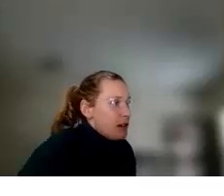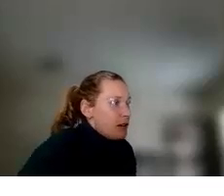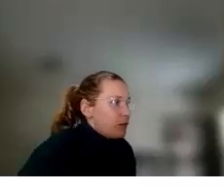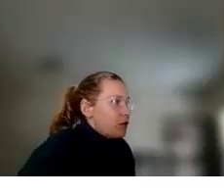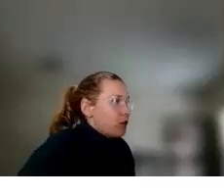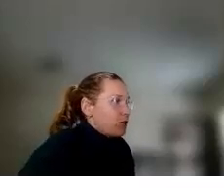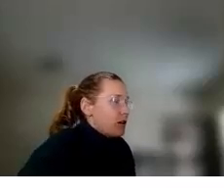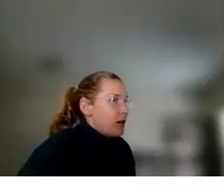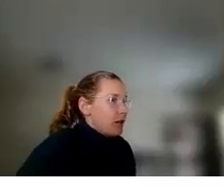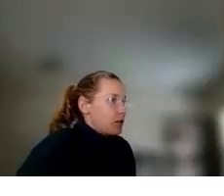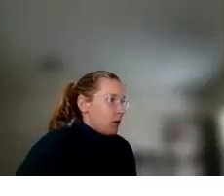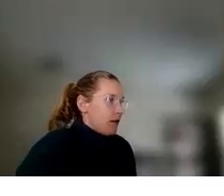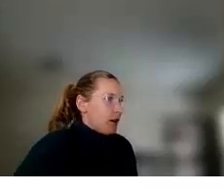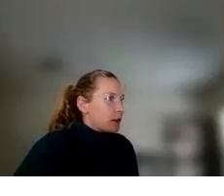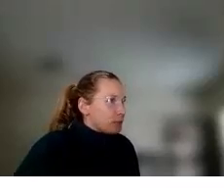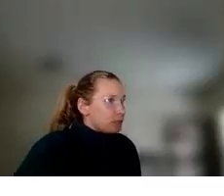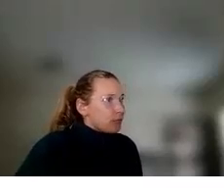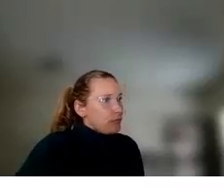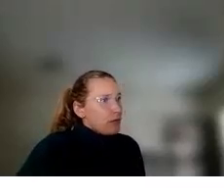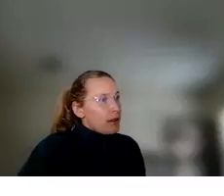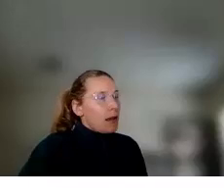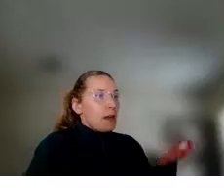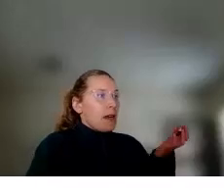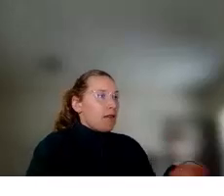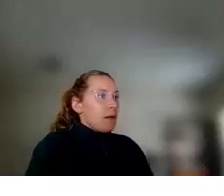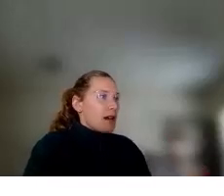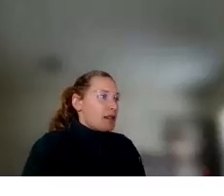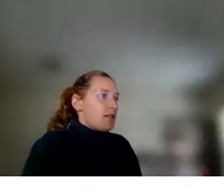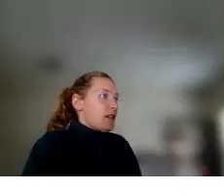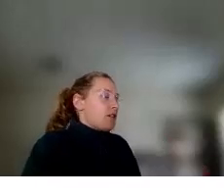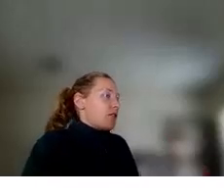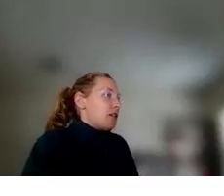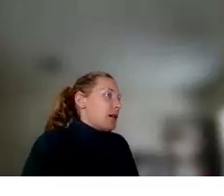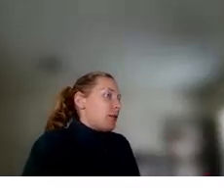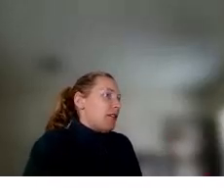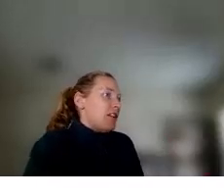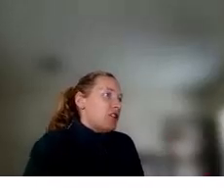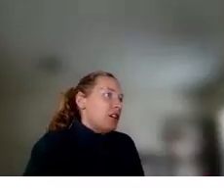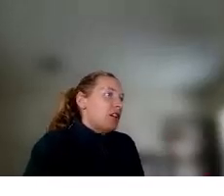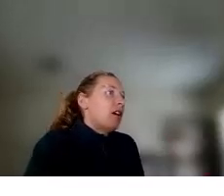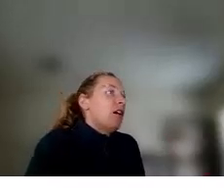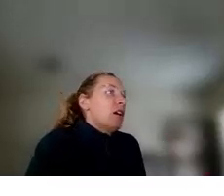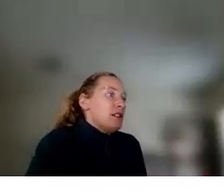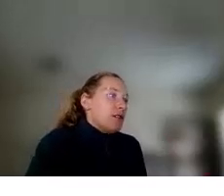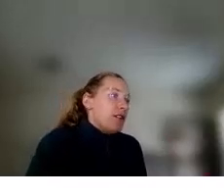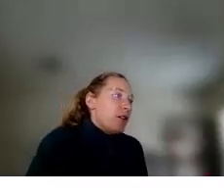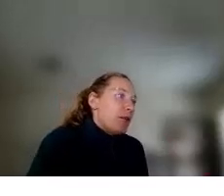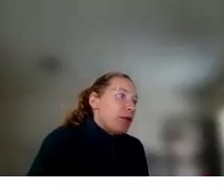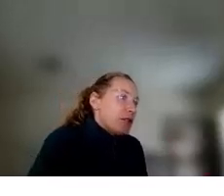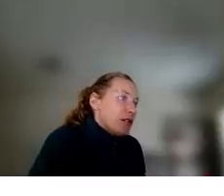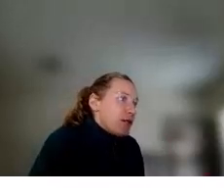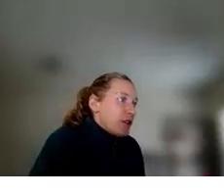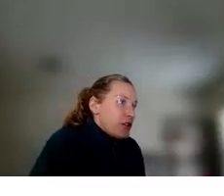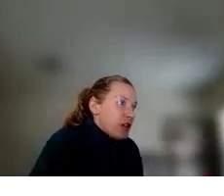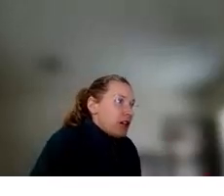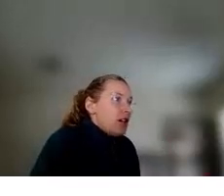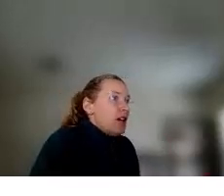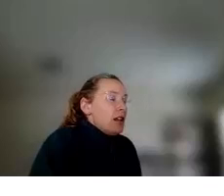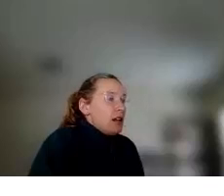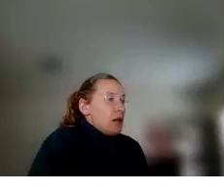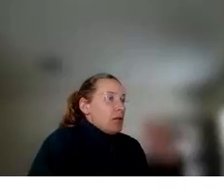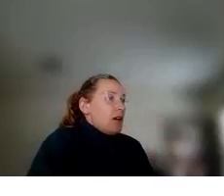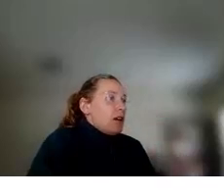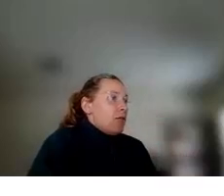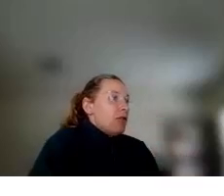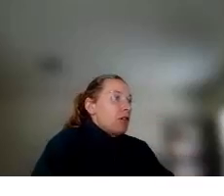you may see from children on this waiver. They may have massive sensory deprivation, severe motor